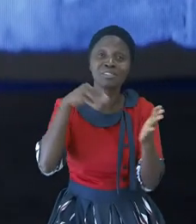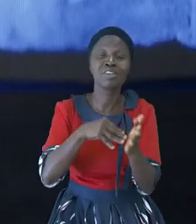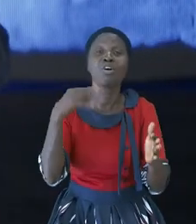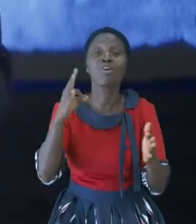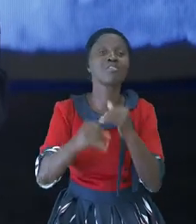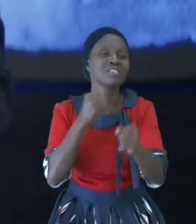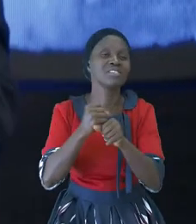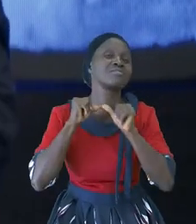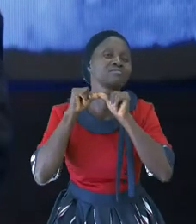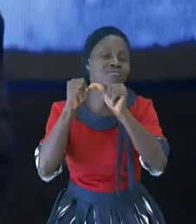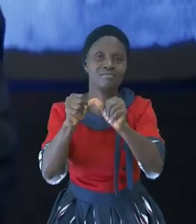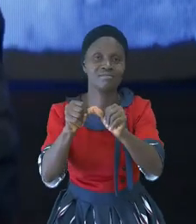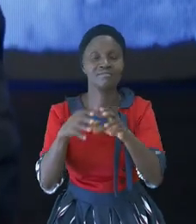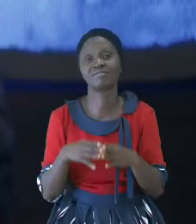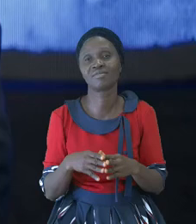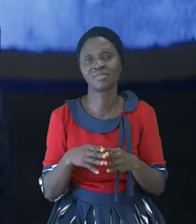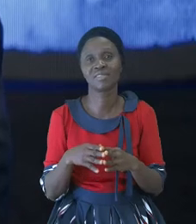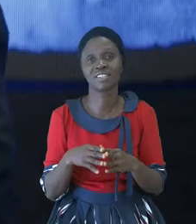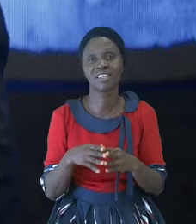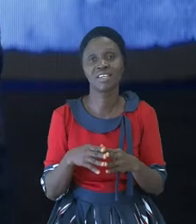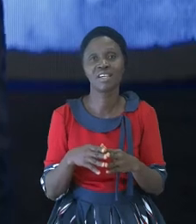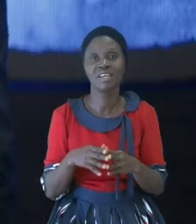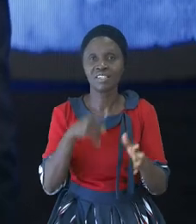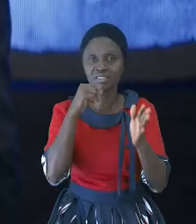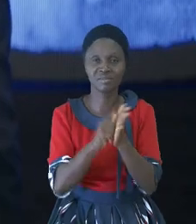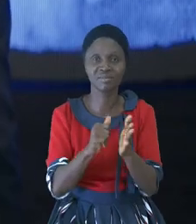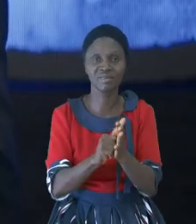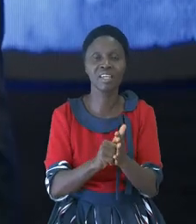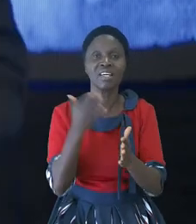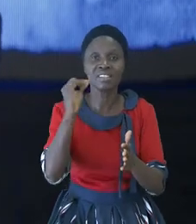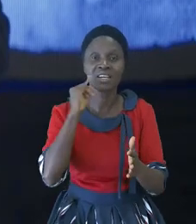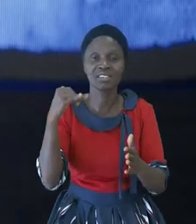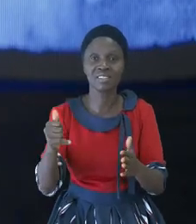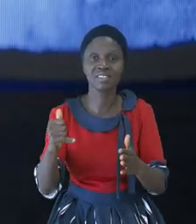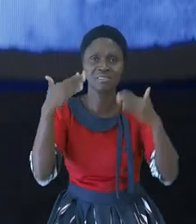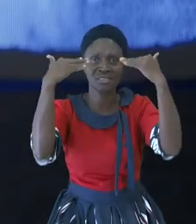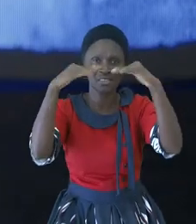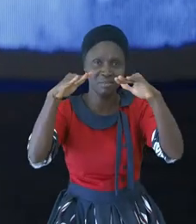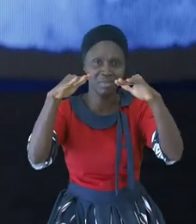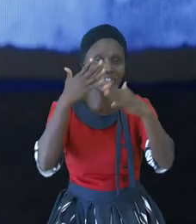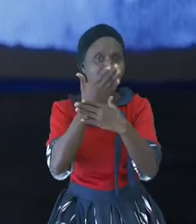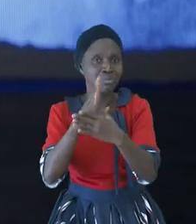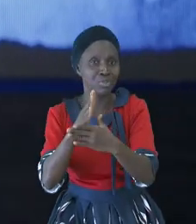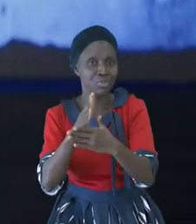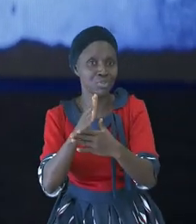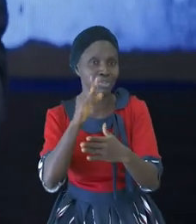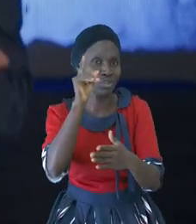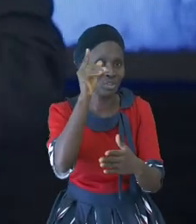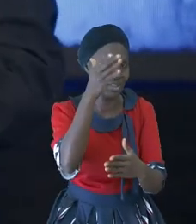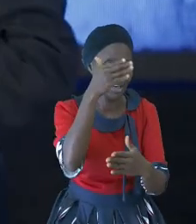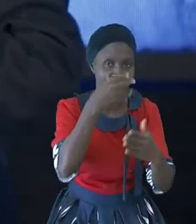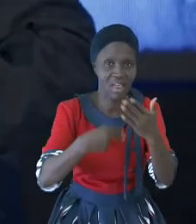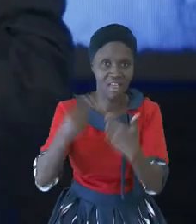and I, so that the people wanting to come from there to this place cannot, and those who want to pass from here to